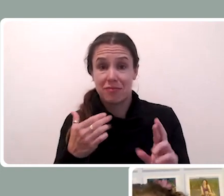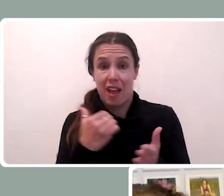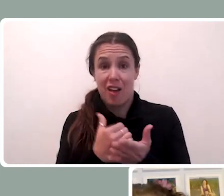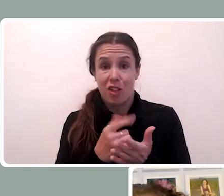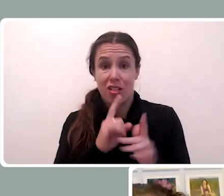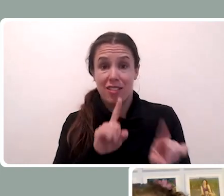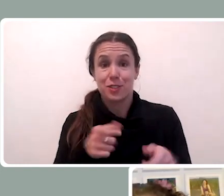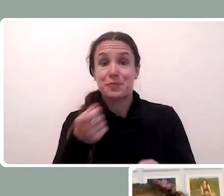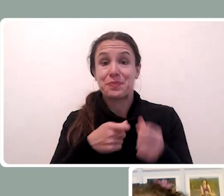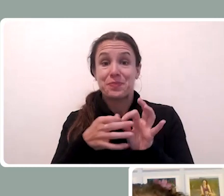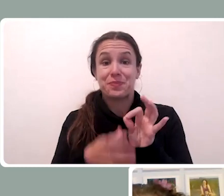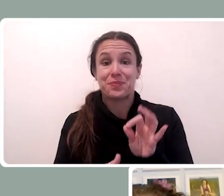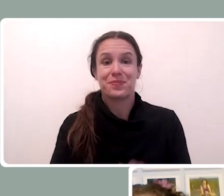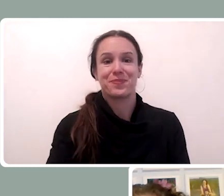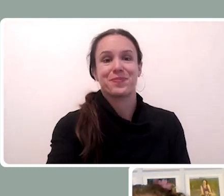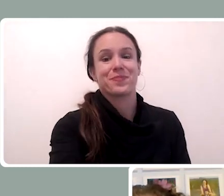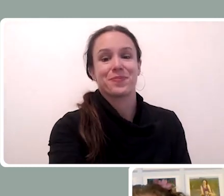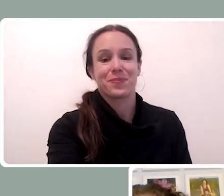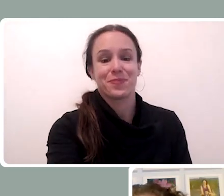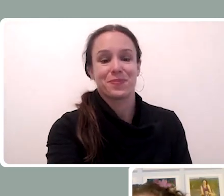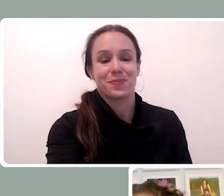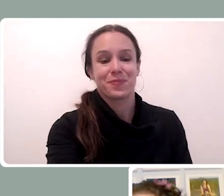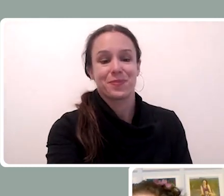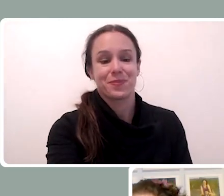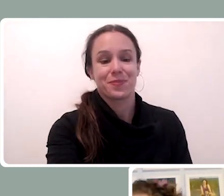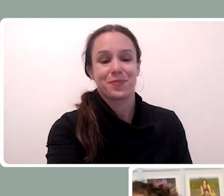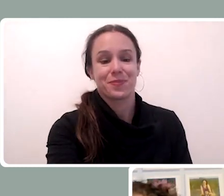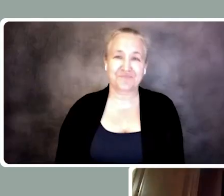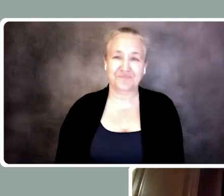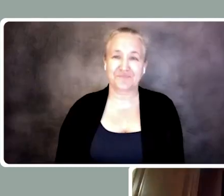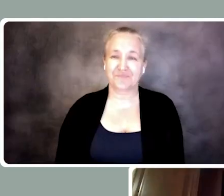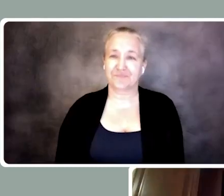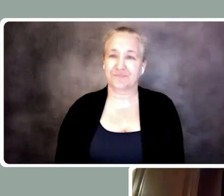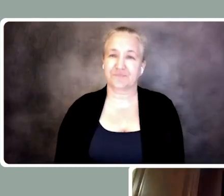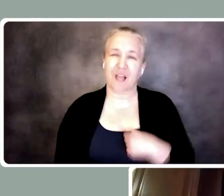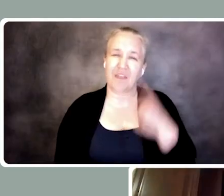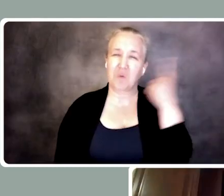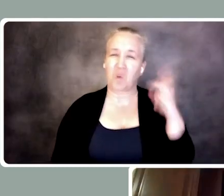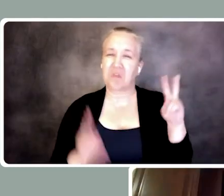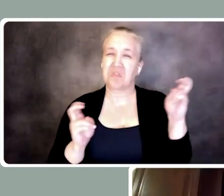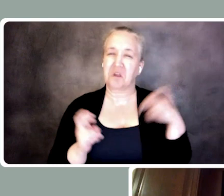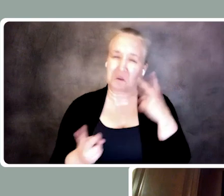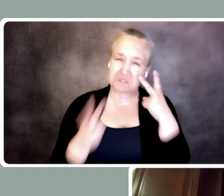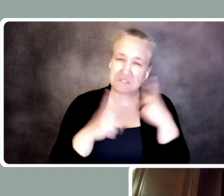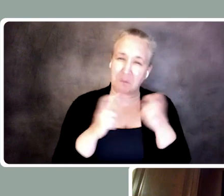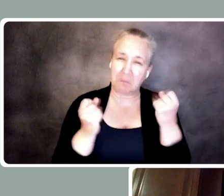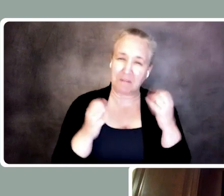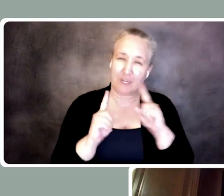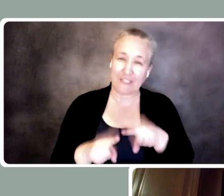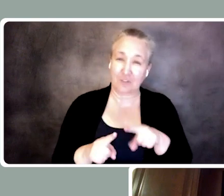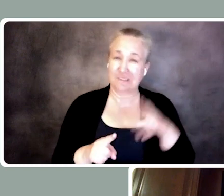those questions. Thank you. I think one of the themes I'm getting from a lot of your answers is there's so